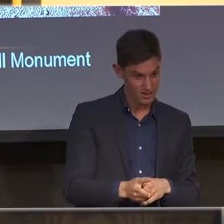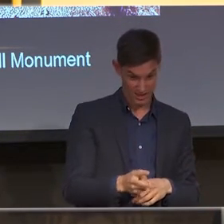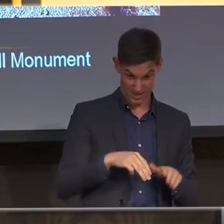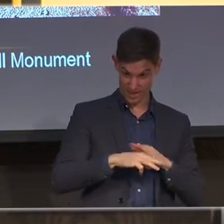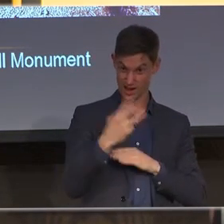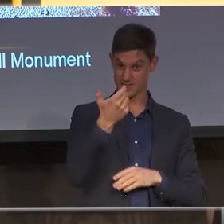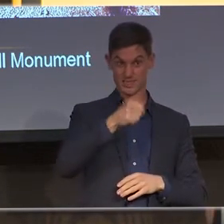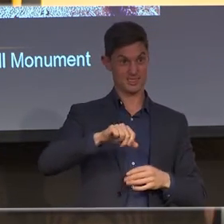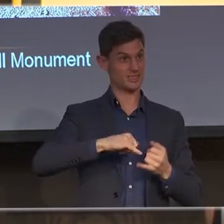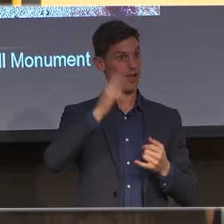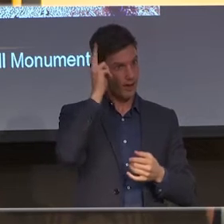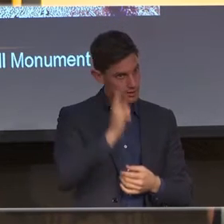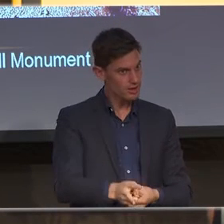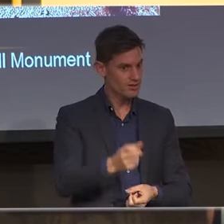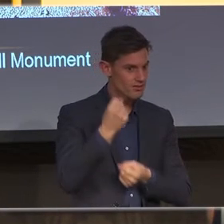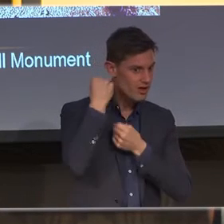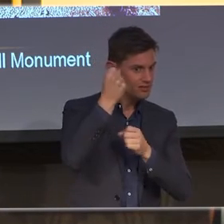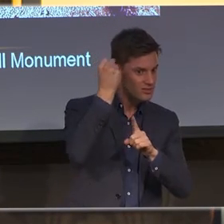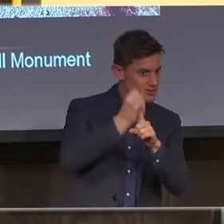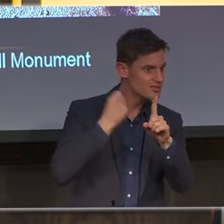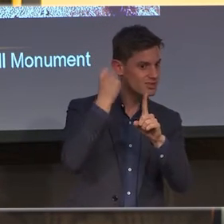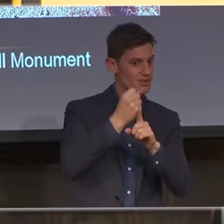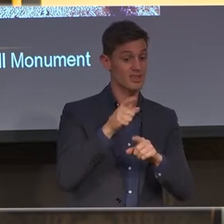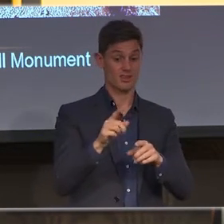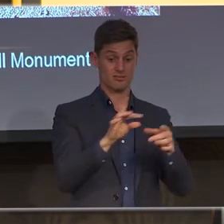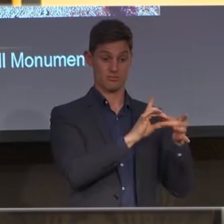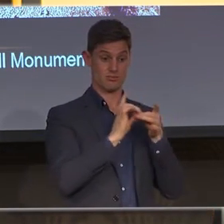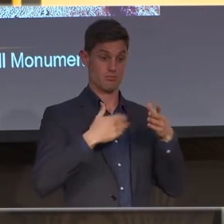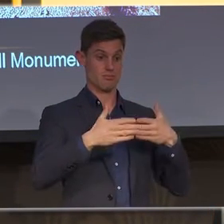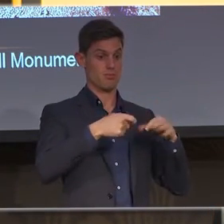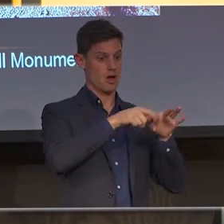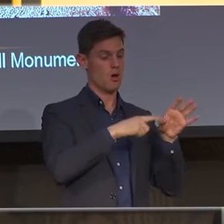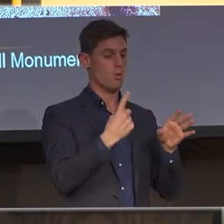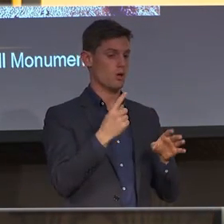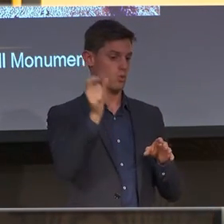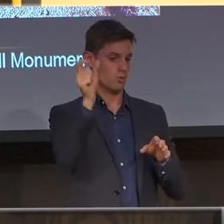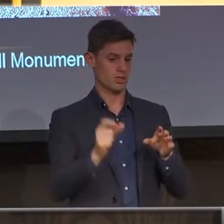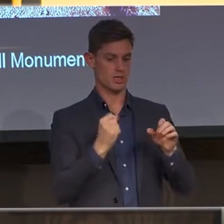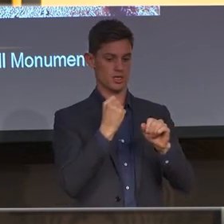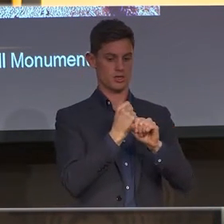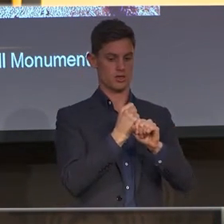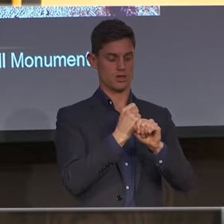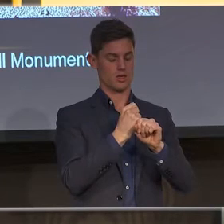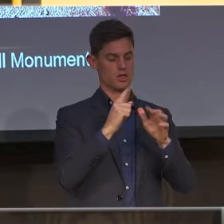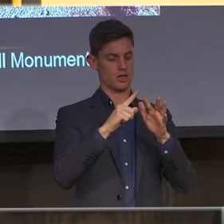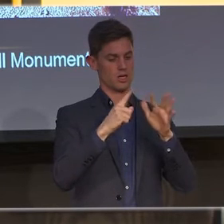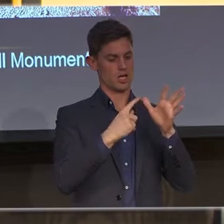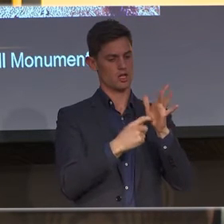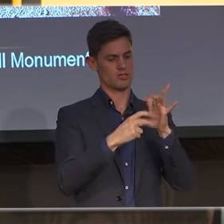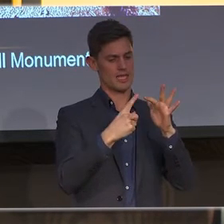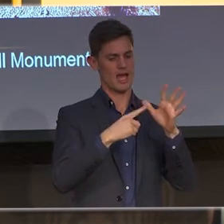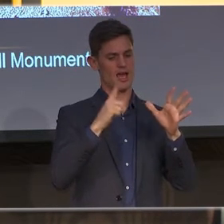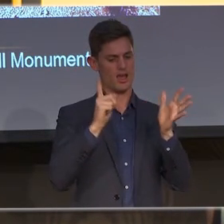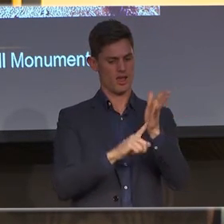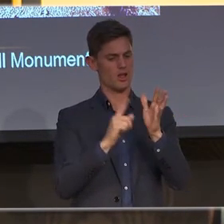in the 60s. With the event coordinated by Gurindji woman Brenda L. Croft, also an artist, curator